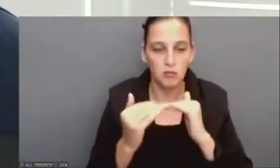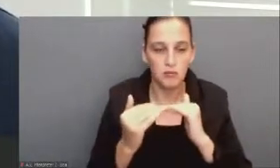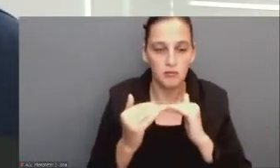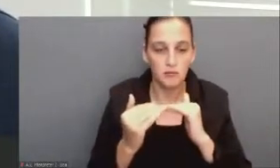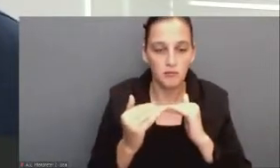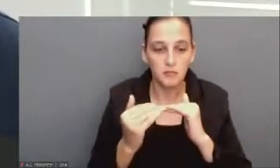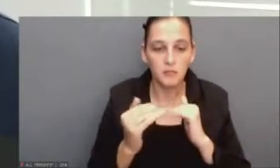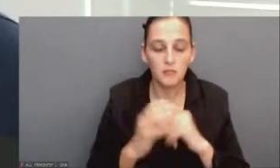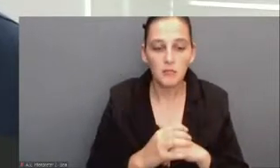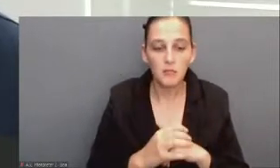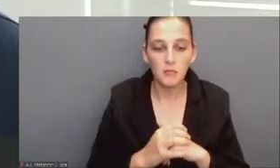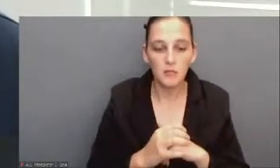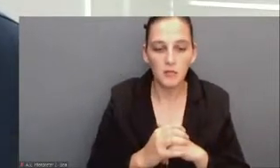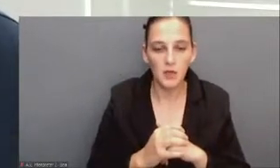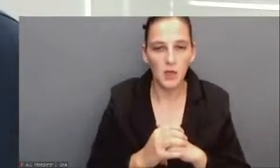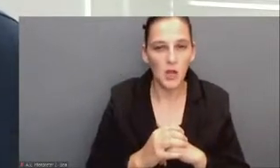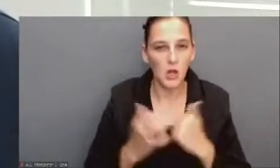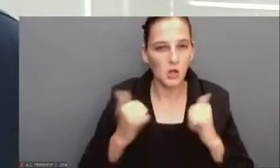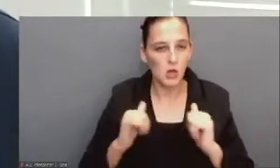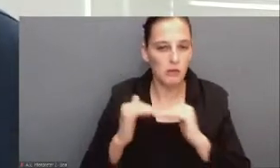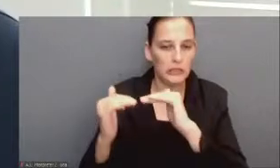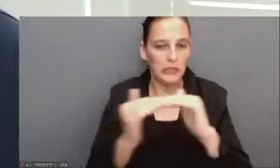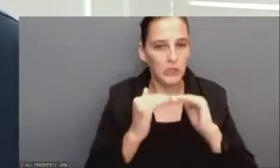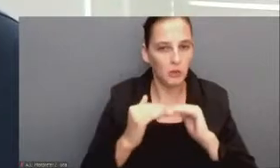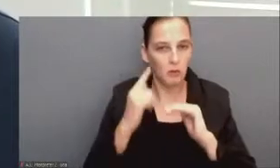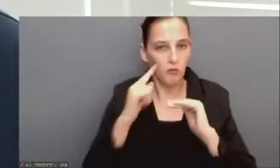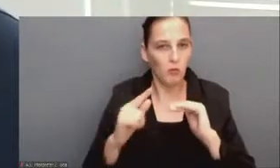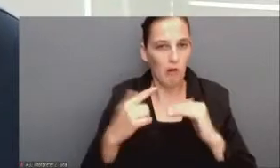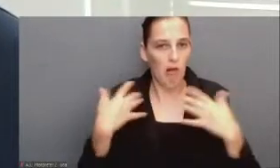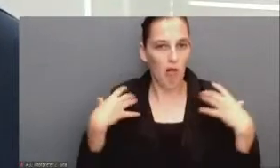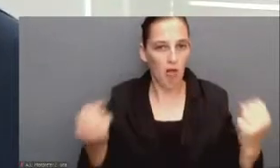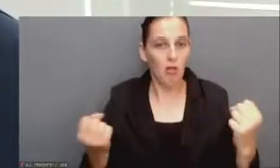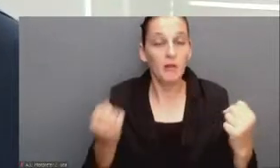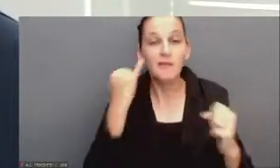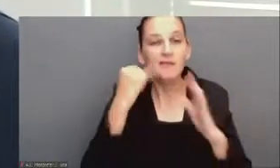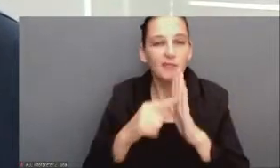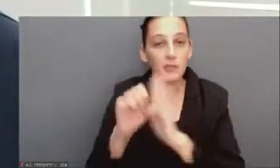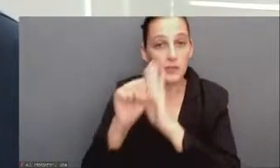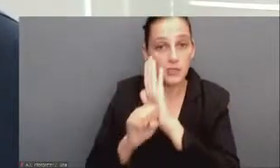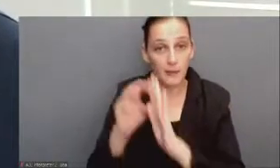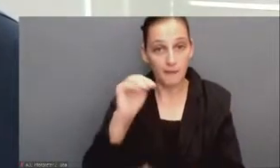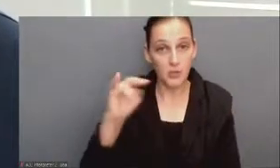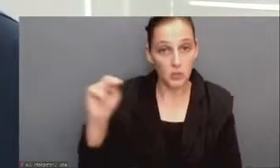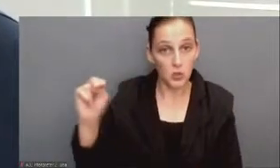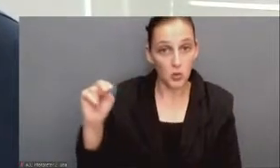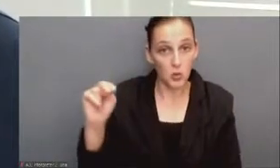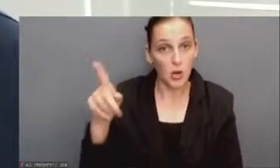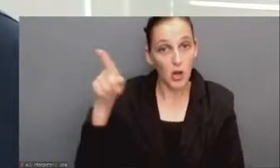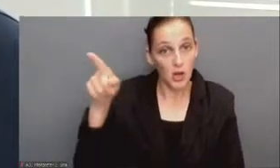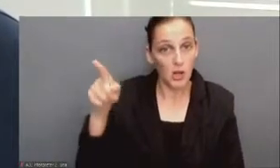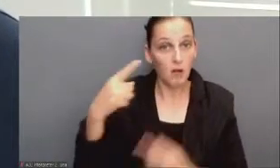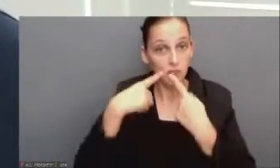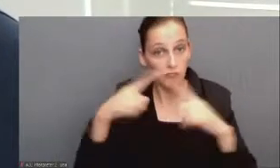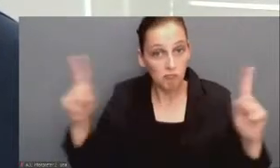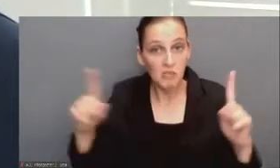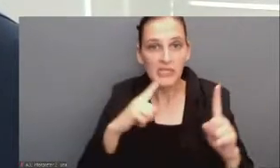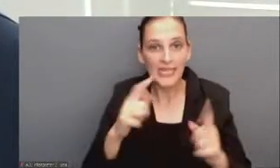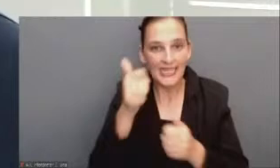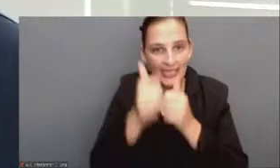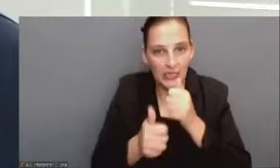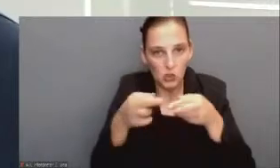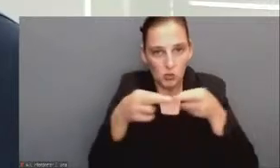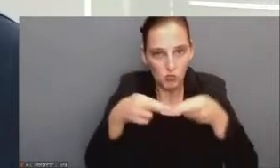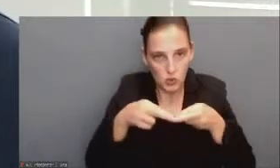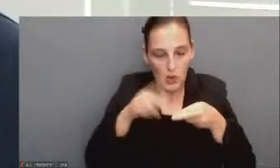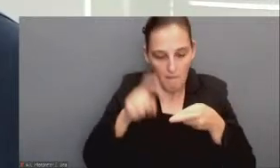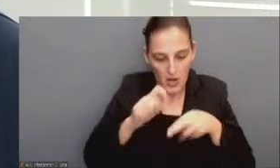designed to mitigate health disparities. For instance, the state of Minnesota has a framework that calls for each region to have several locations